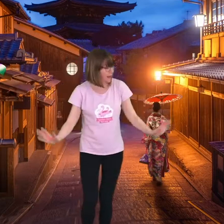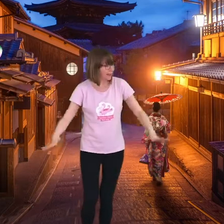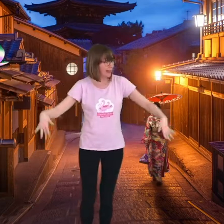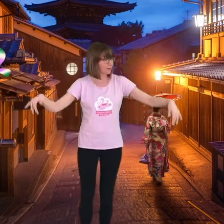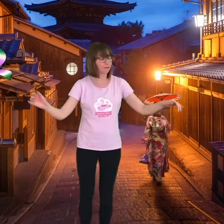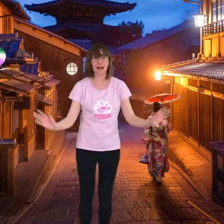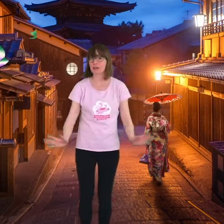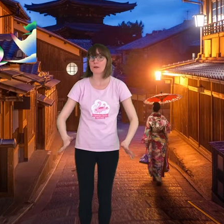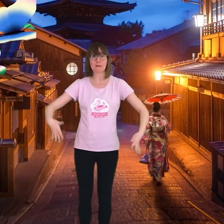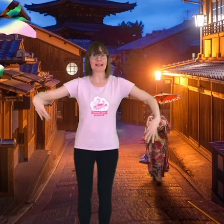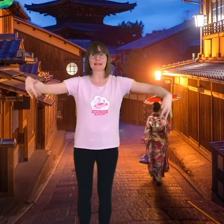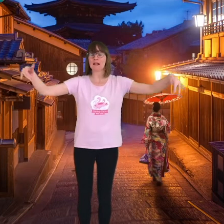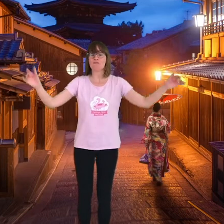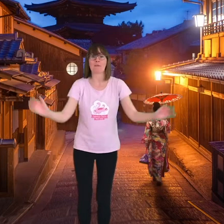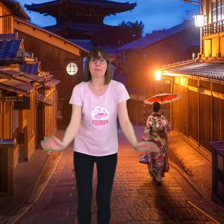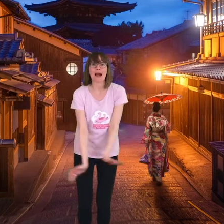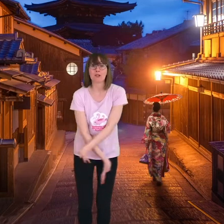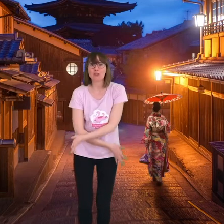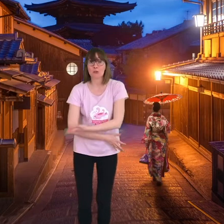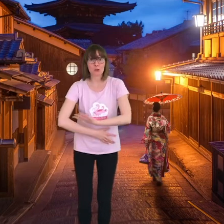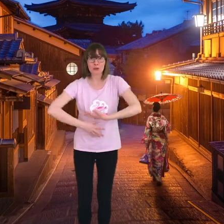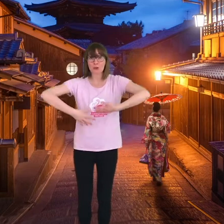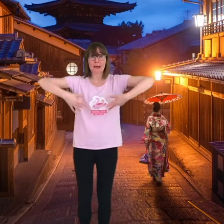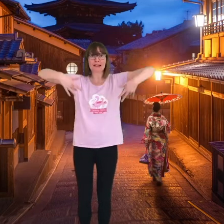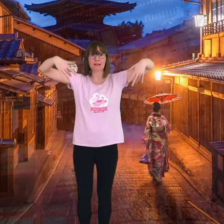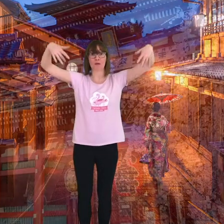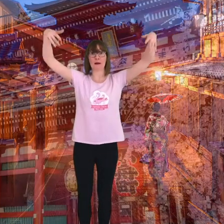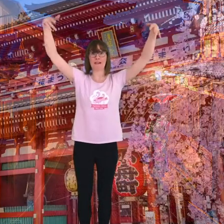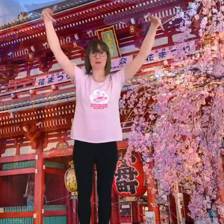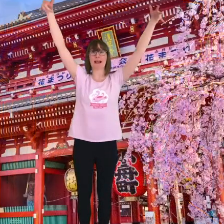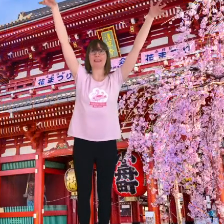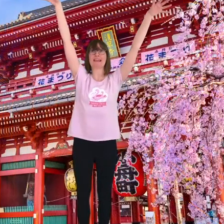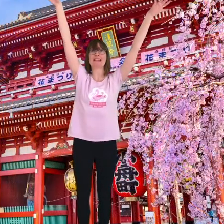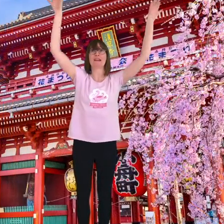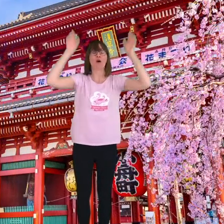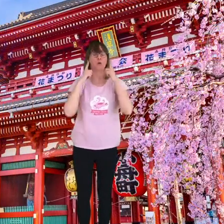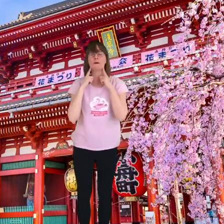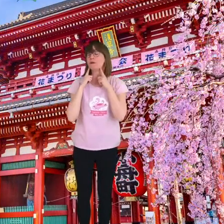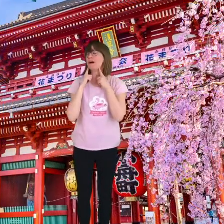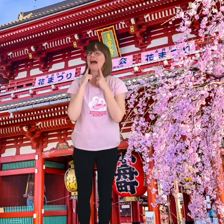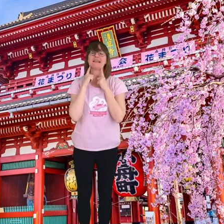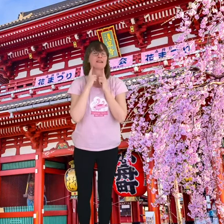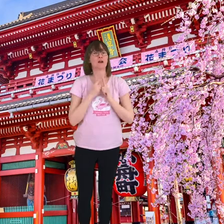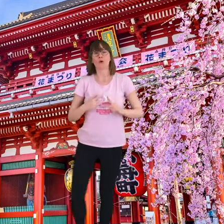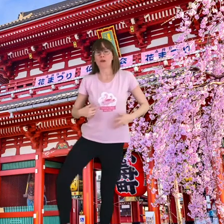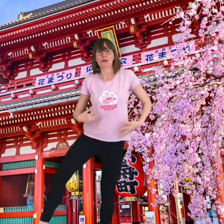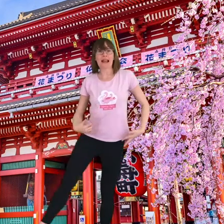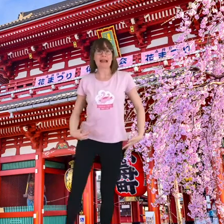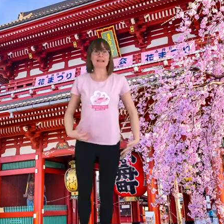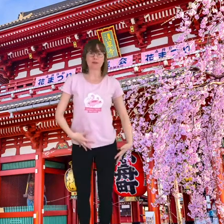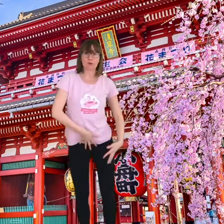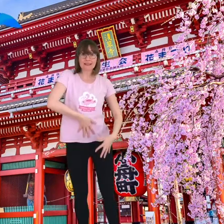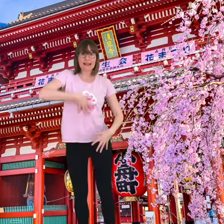just fly again, find those wings. Remember how you do your wings, so you might do it like this, or with your head, or